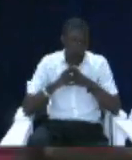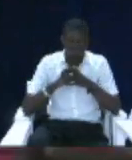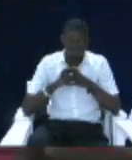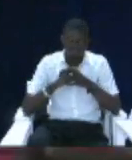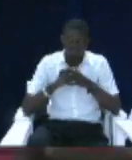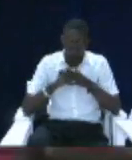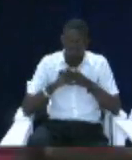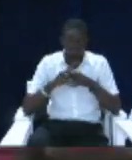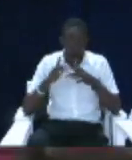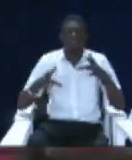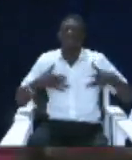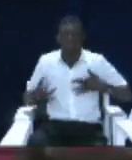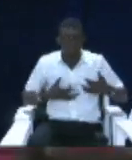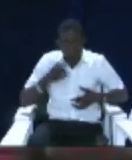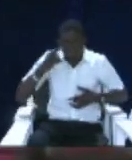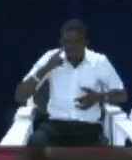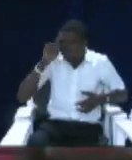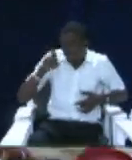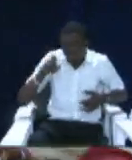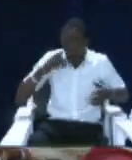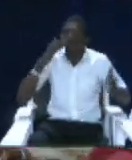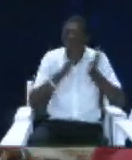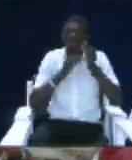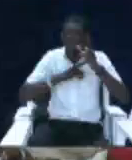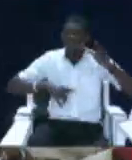I don't think you're excited. Praise the Lord.